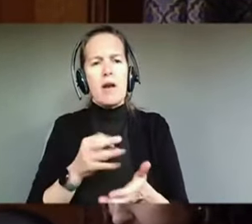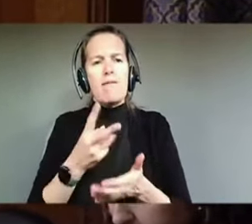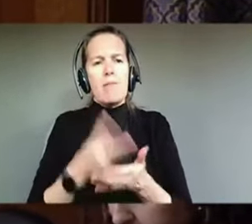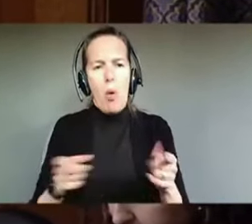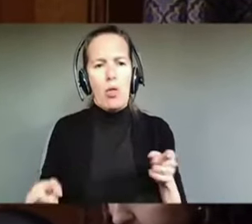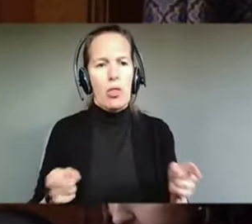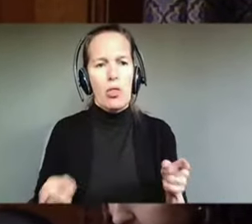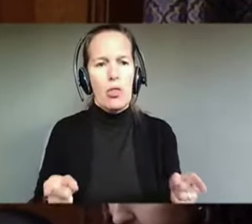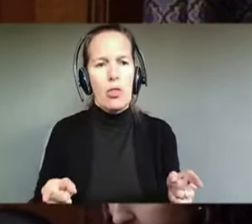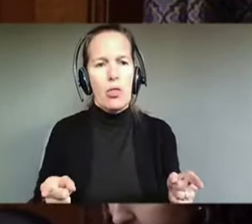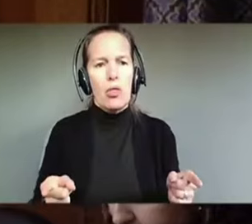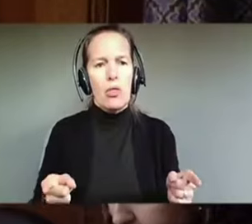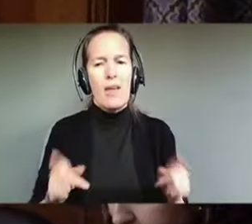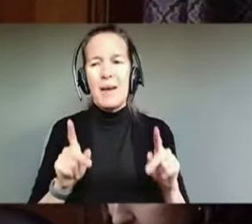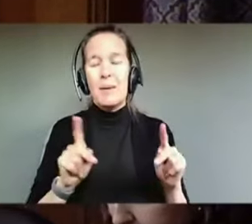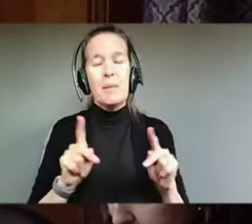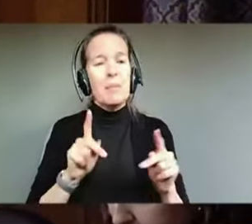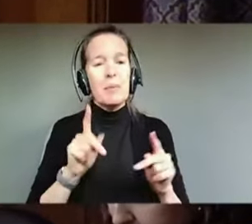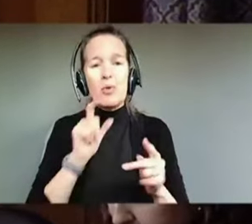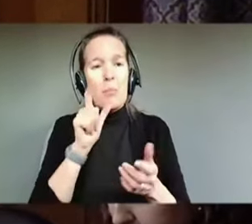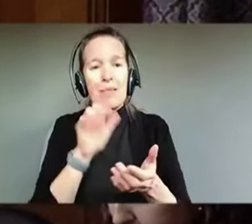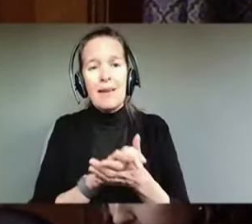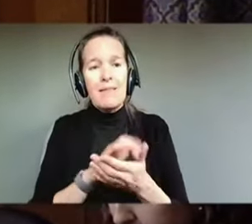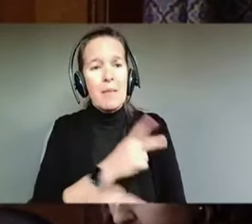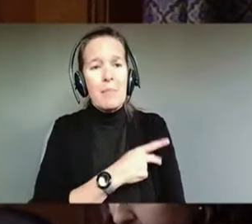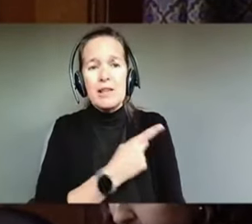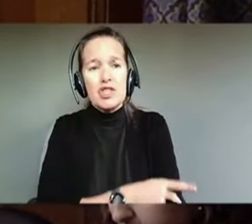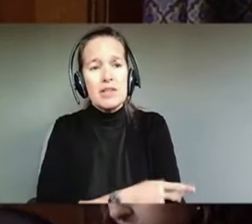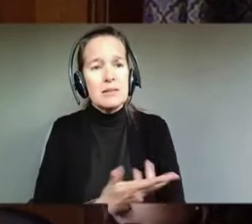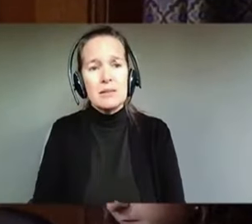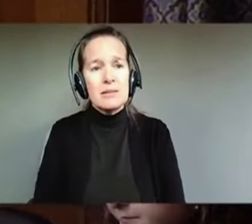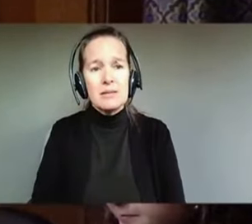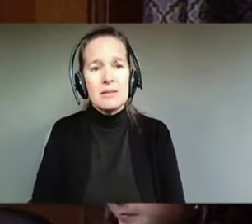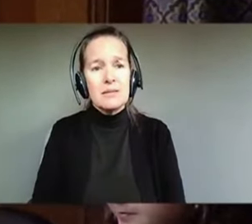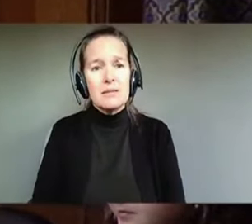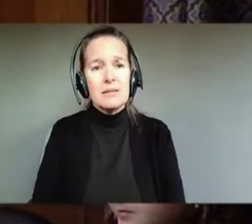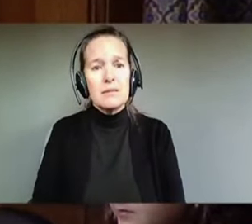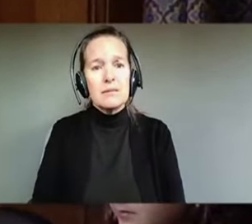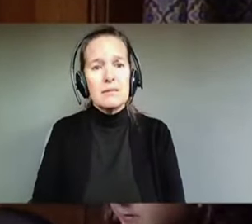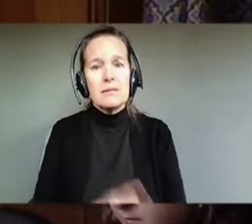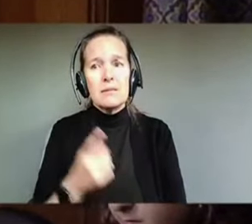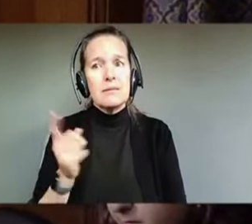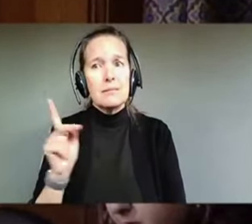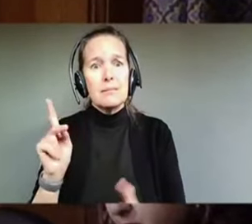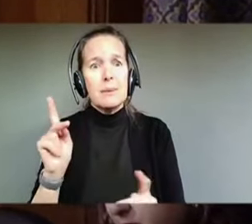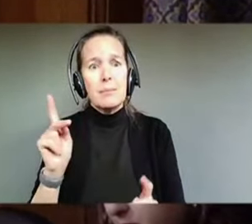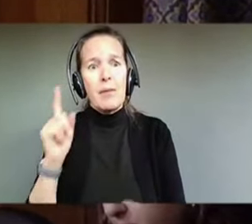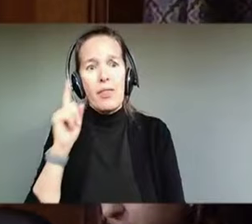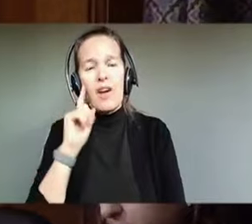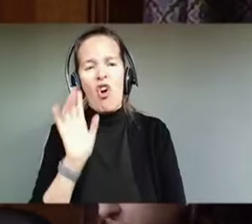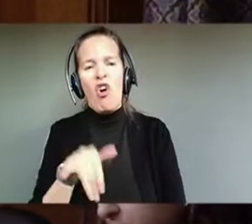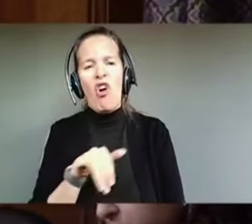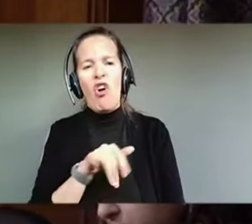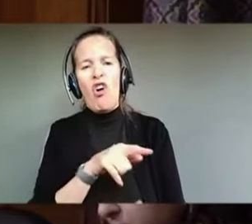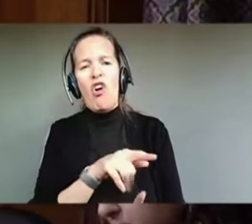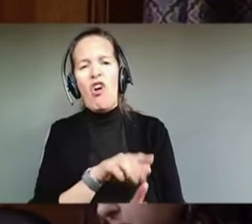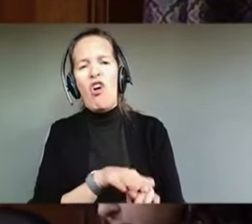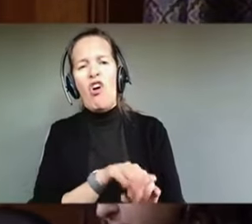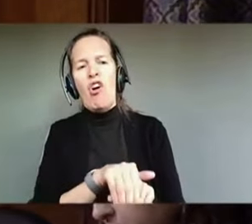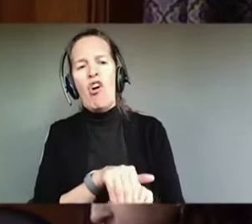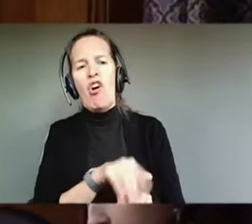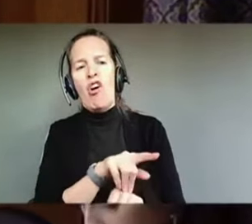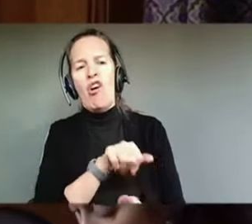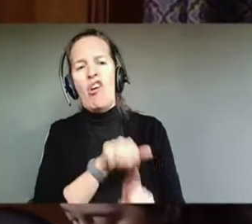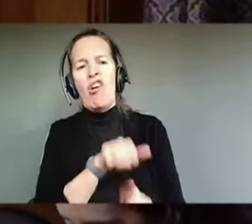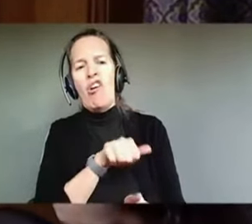believe the patient. They think that there's some phony, you know,